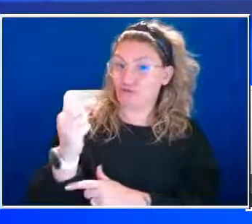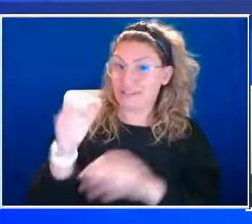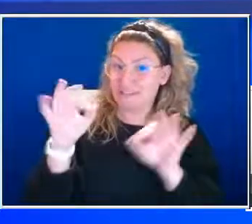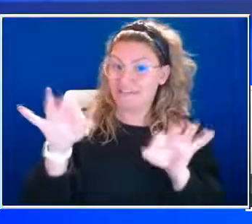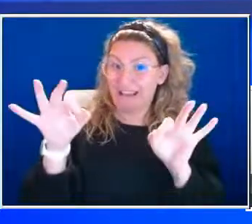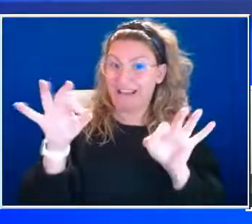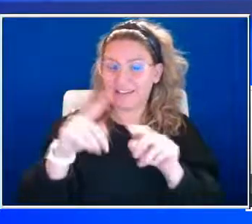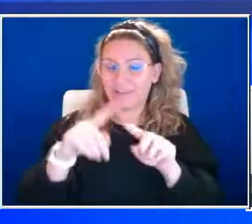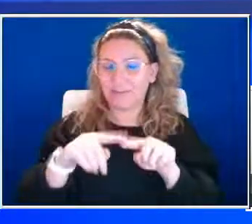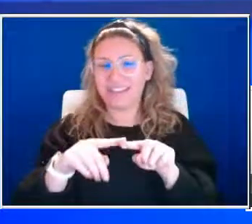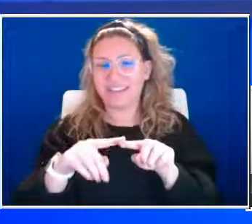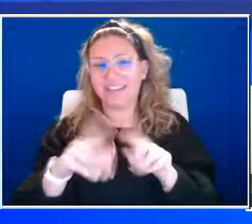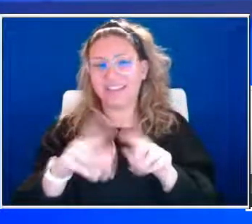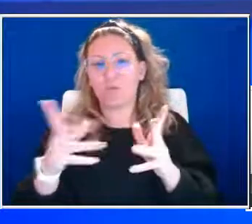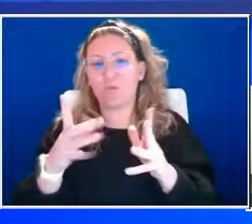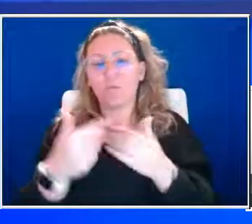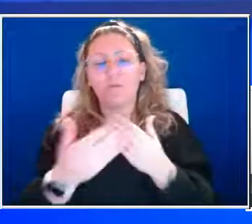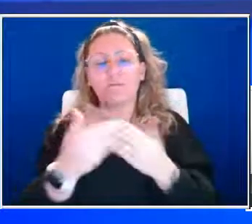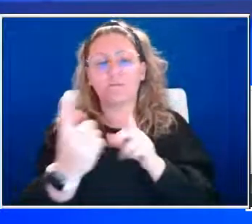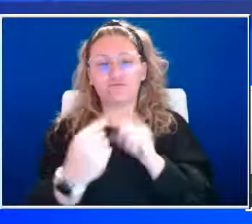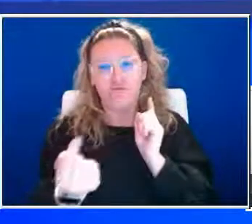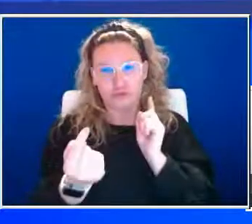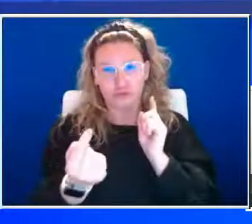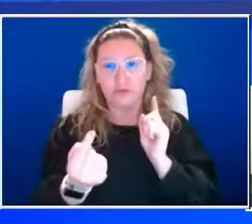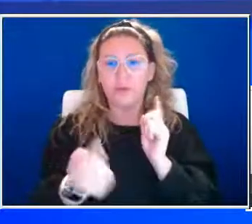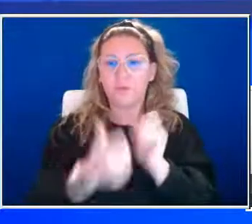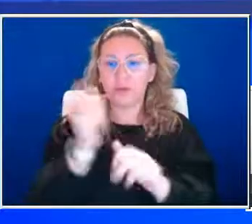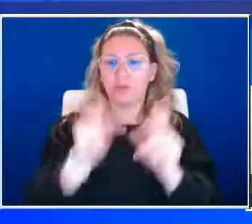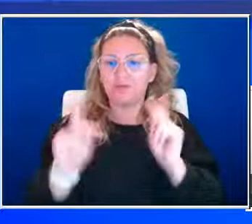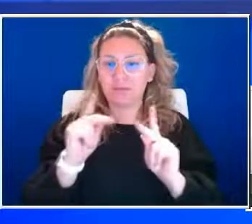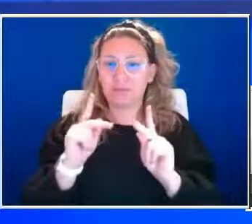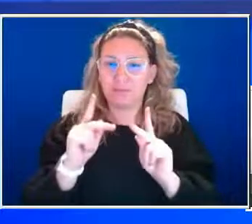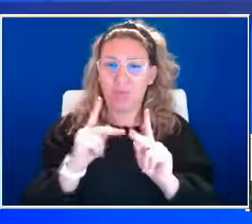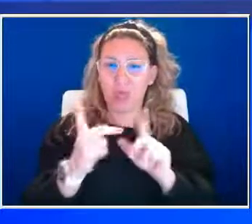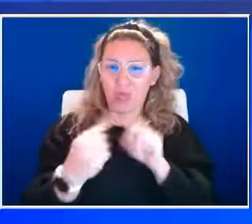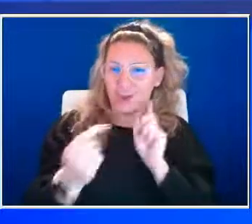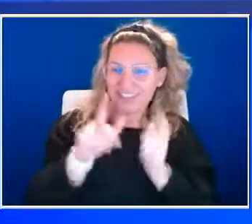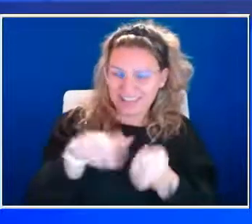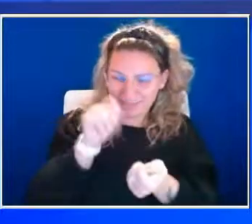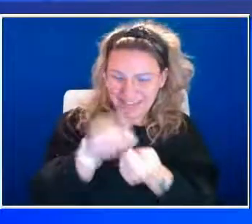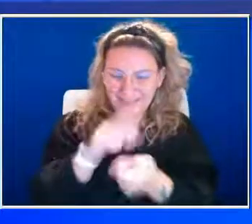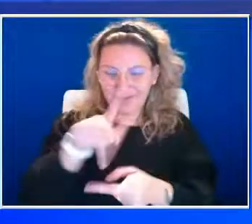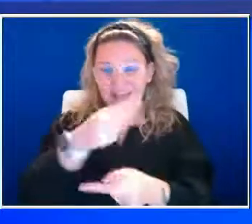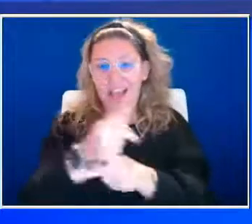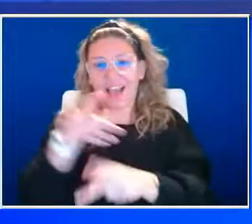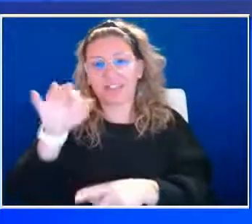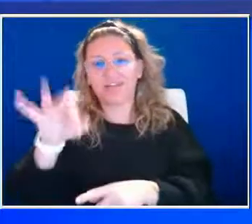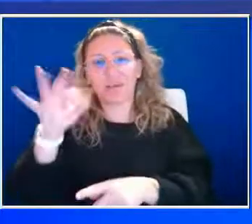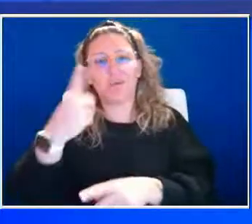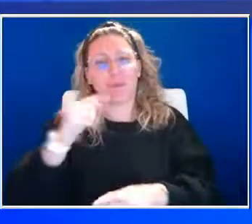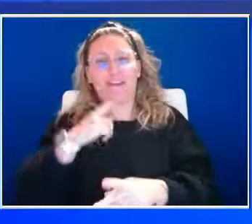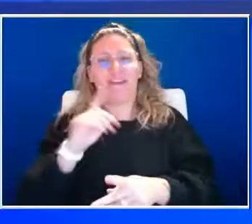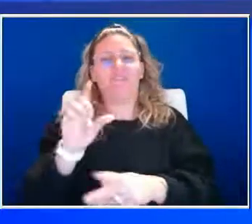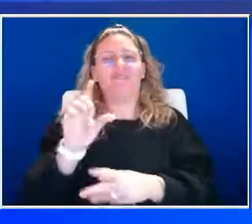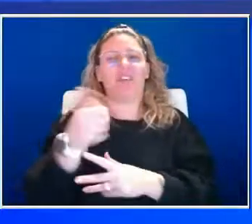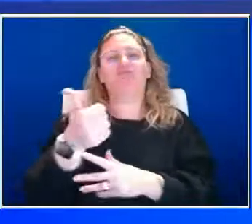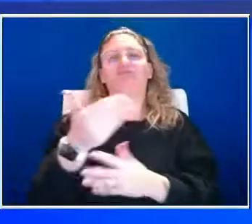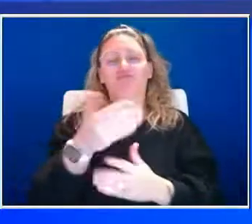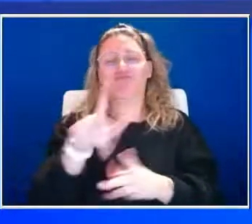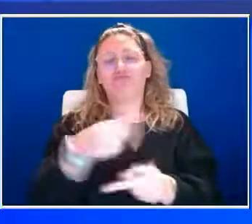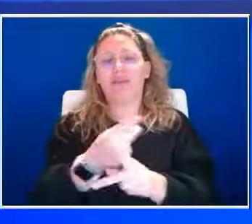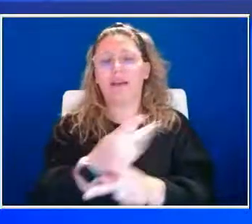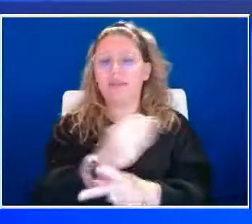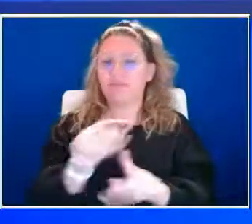of dye that you're allergic to. Most people are allergic to a specific type of dye, and so we have alternatives for that. And we also have medications that we